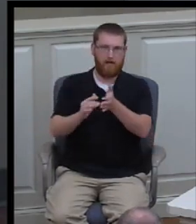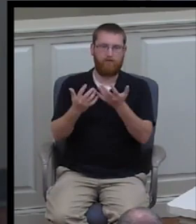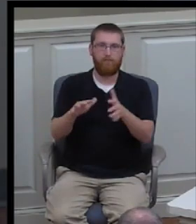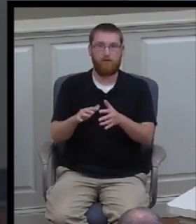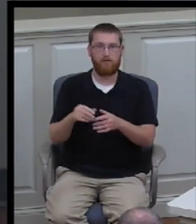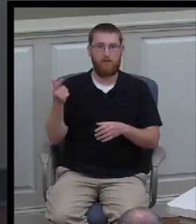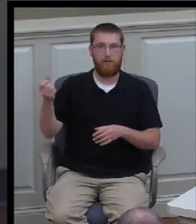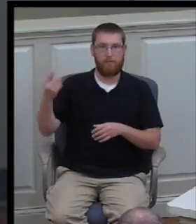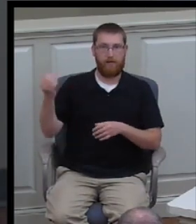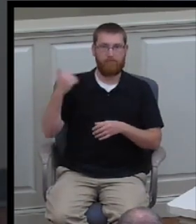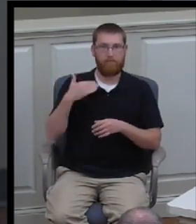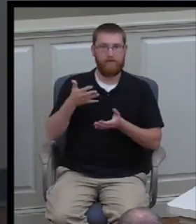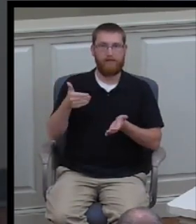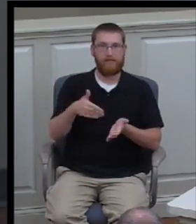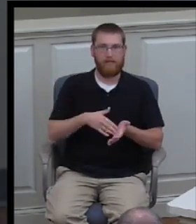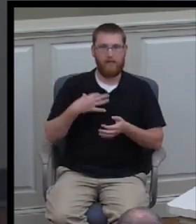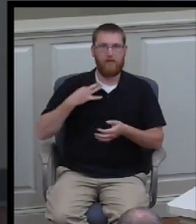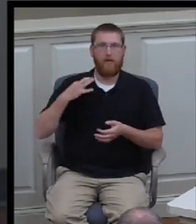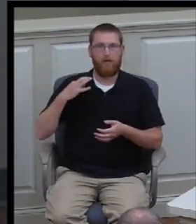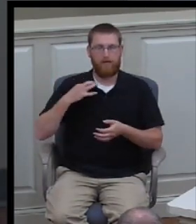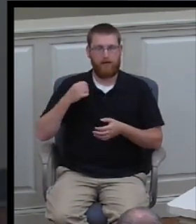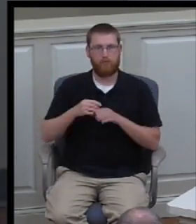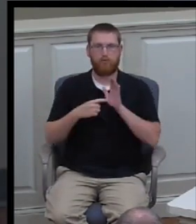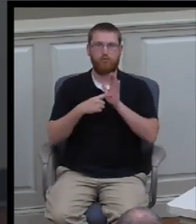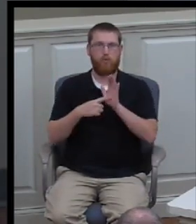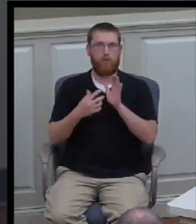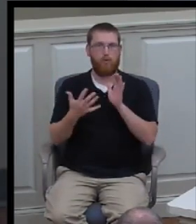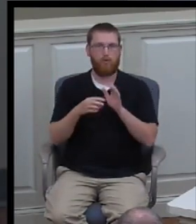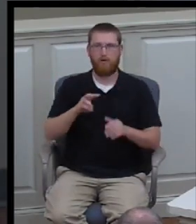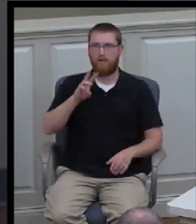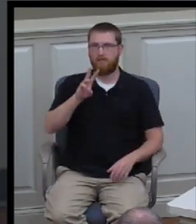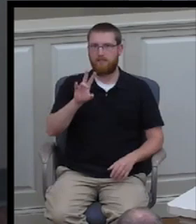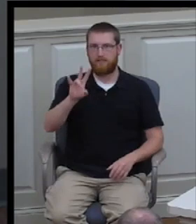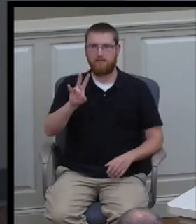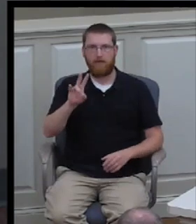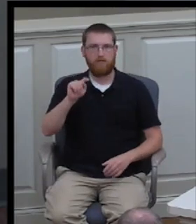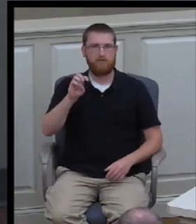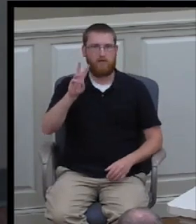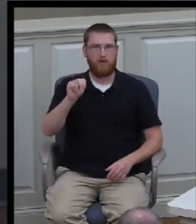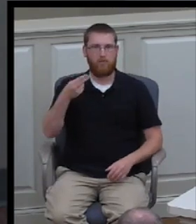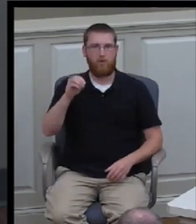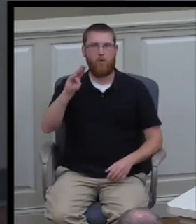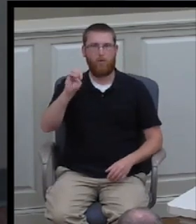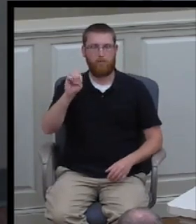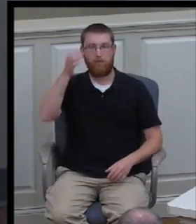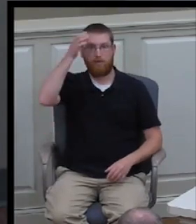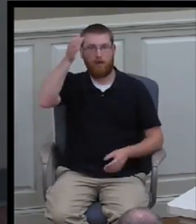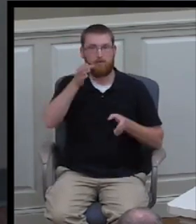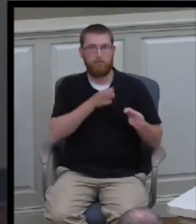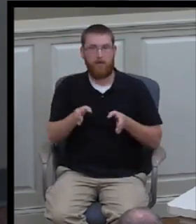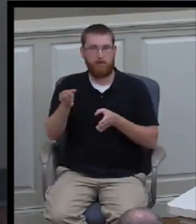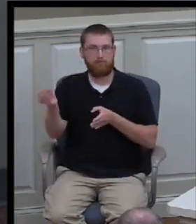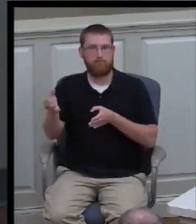us the second time, it was still an application to show 67 townhomes. So the concept plan that you have in your